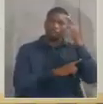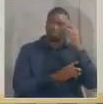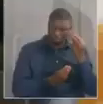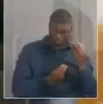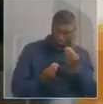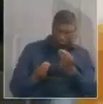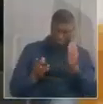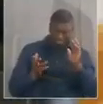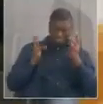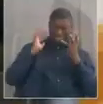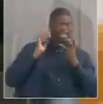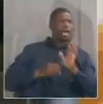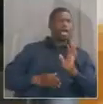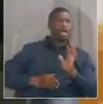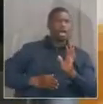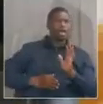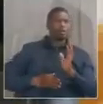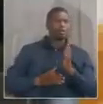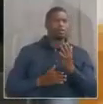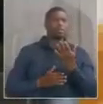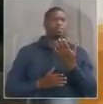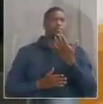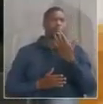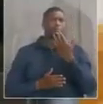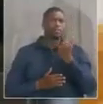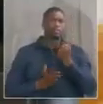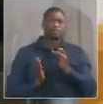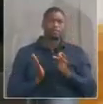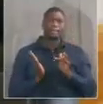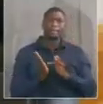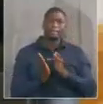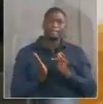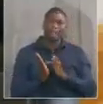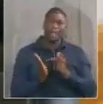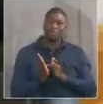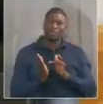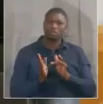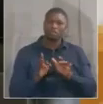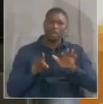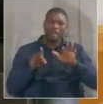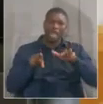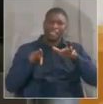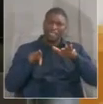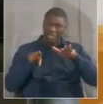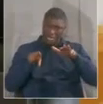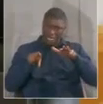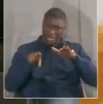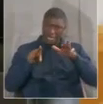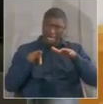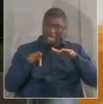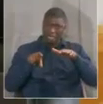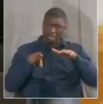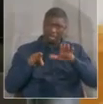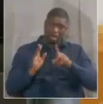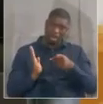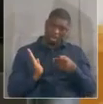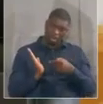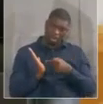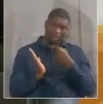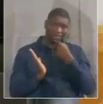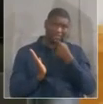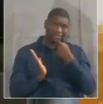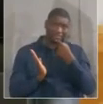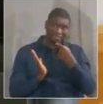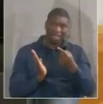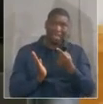no confusion, Ms. Hassam, at page 19, it indicates, the document indicates